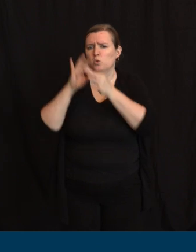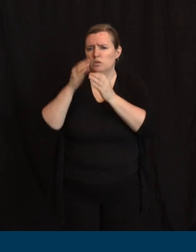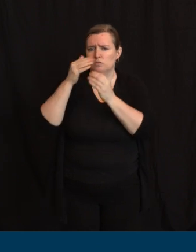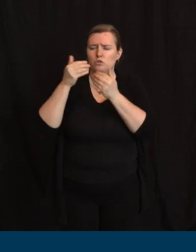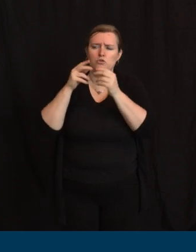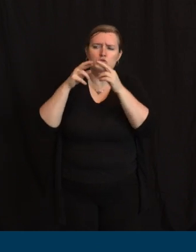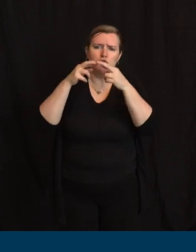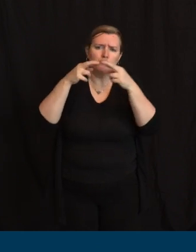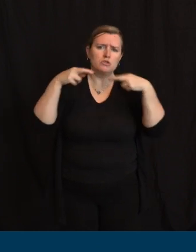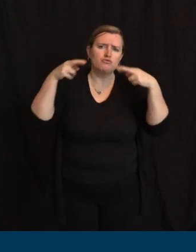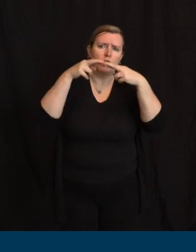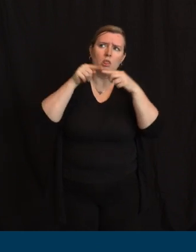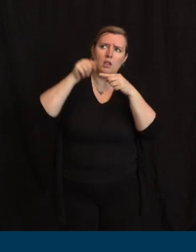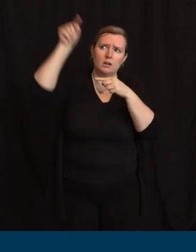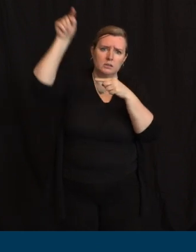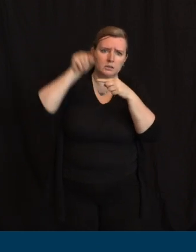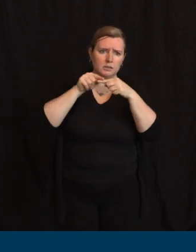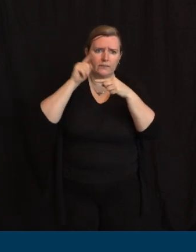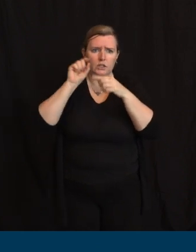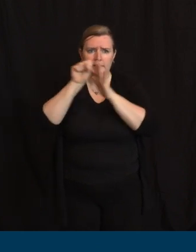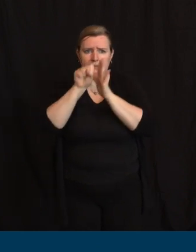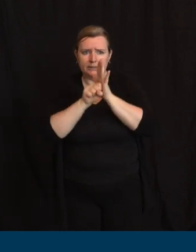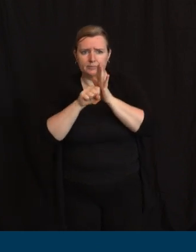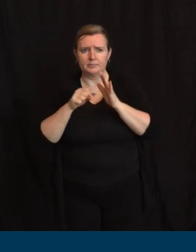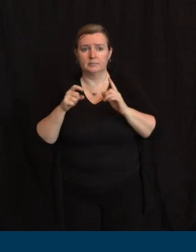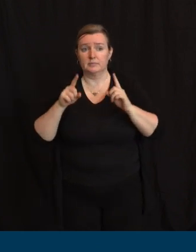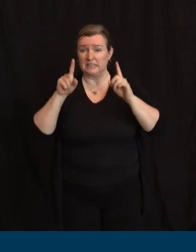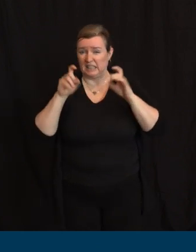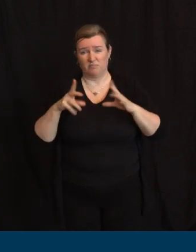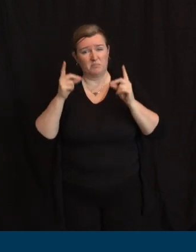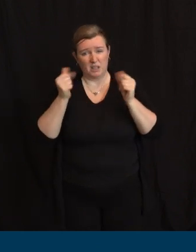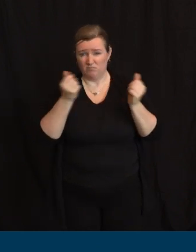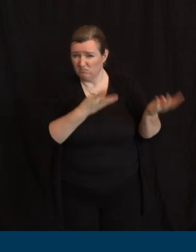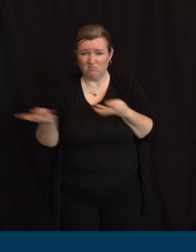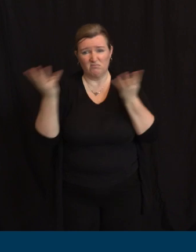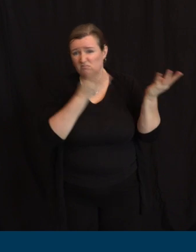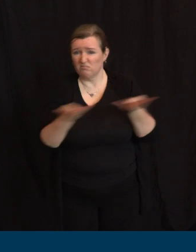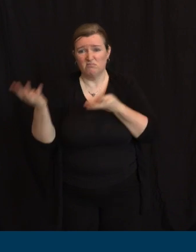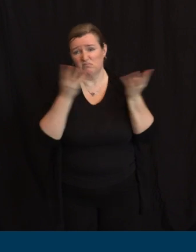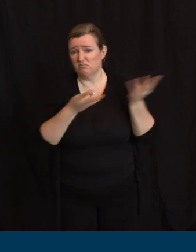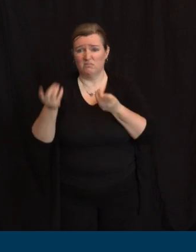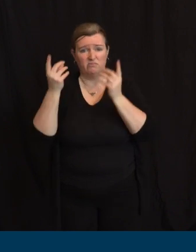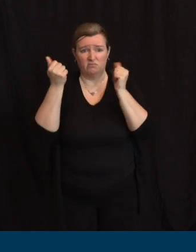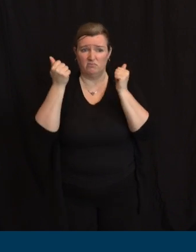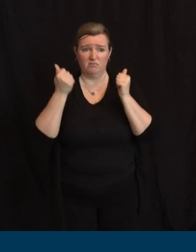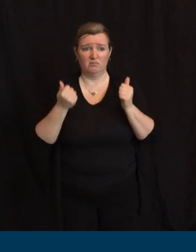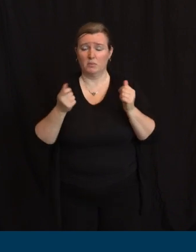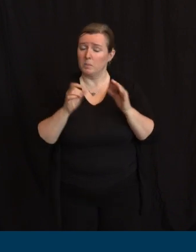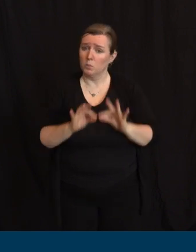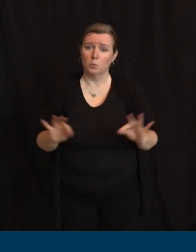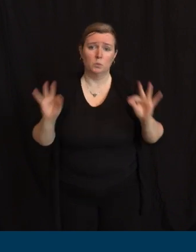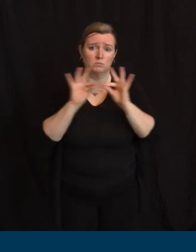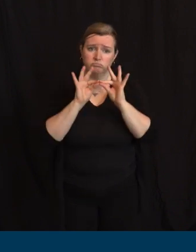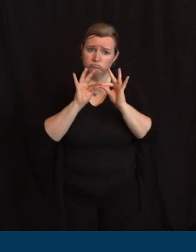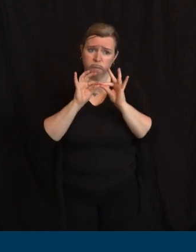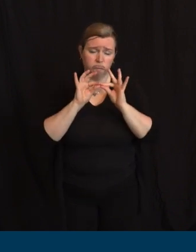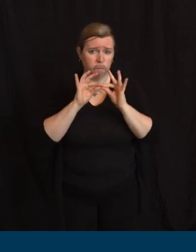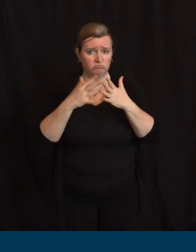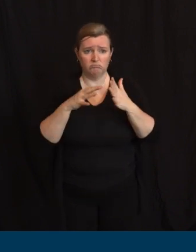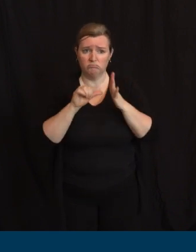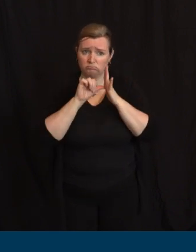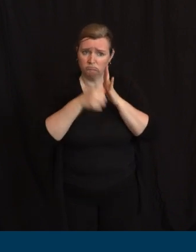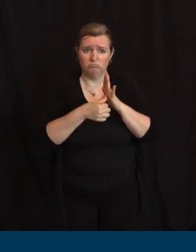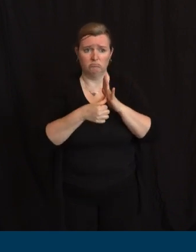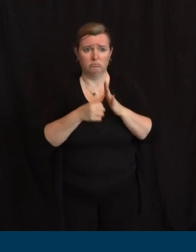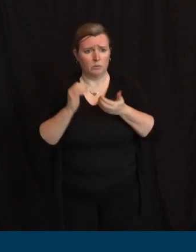rapid testing is a particular area of partnership with the federal government, and that's got to be predicate. It's